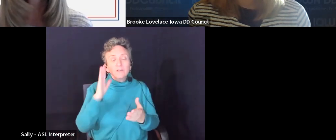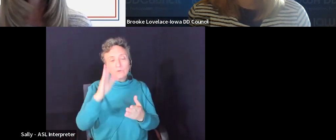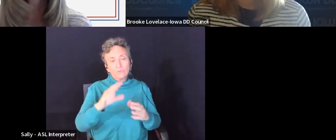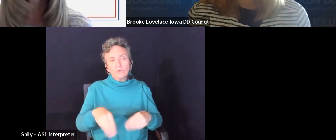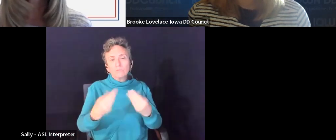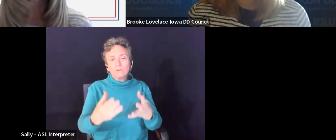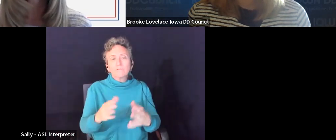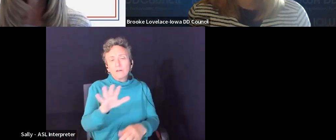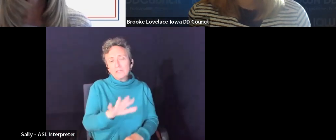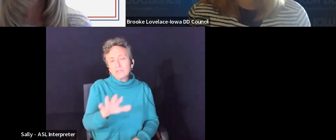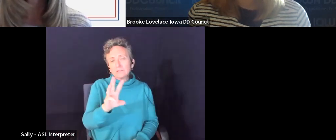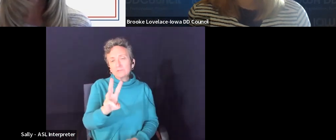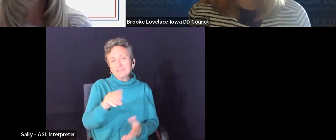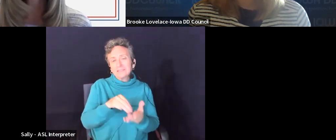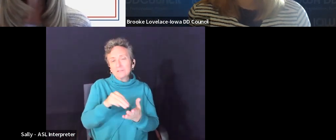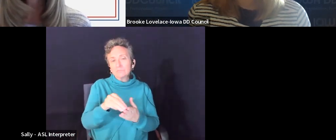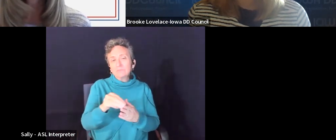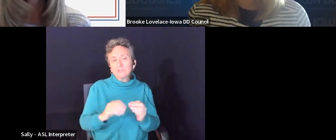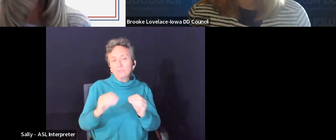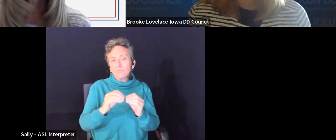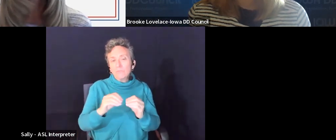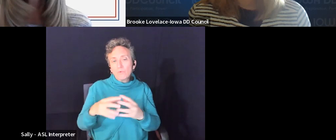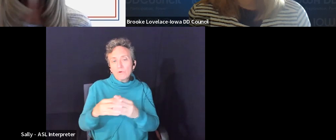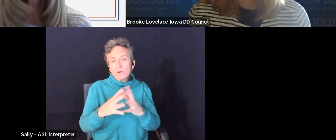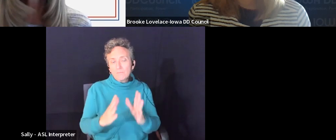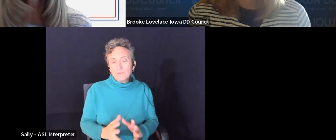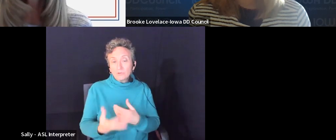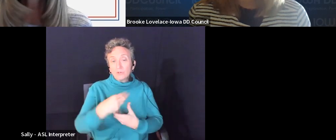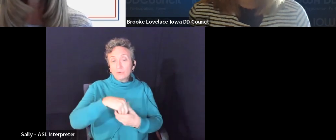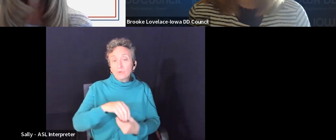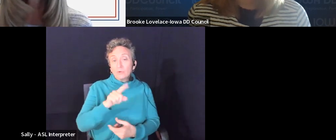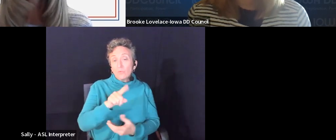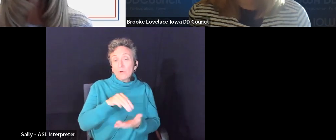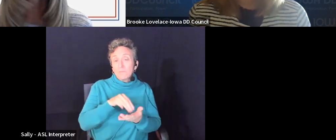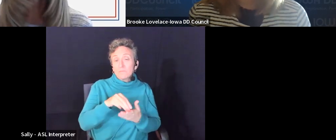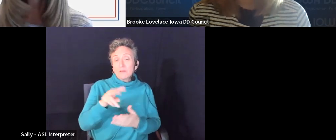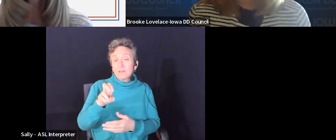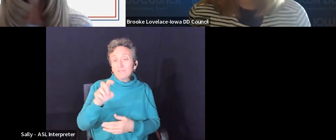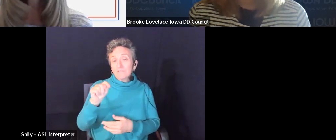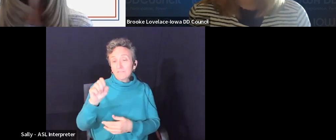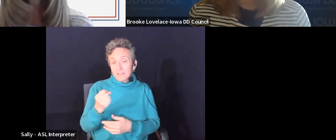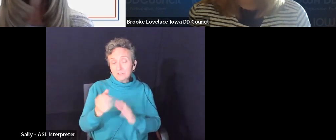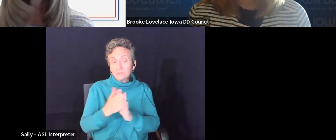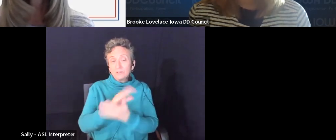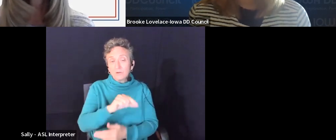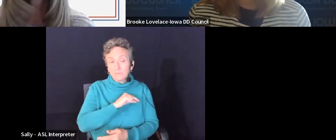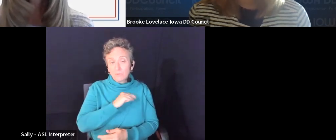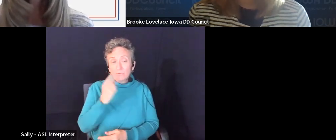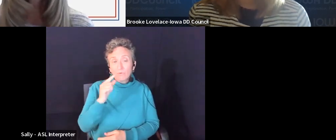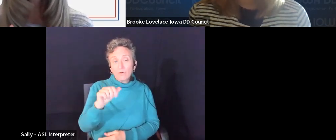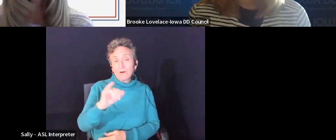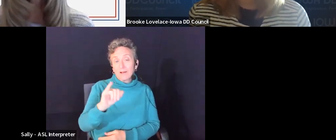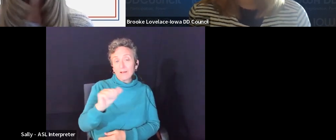an estimated 6 million more Americans, including 1 million veterans, to be eligible for IAble